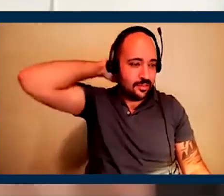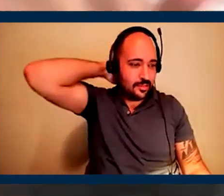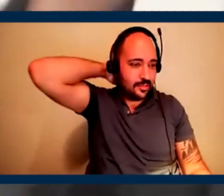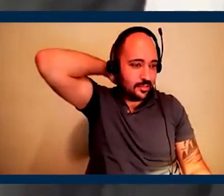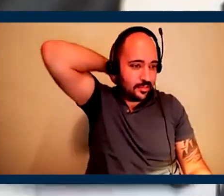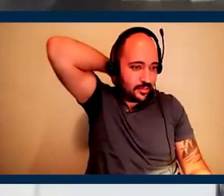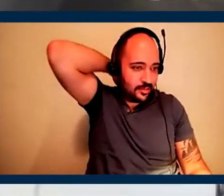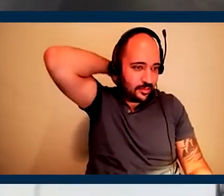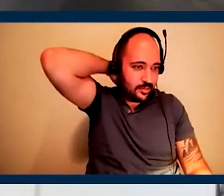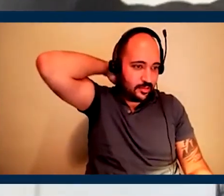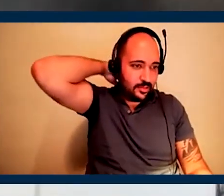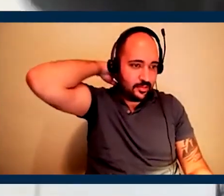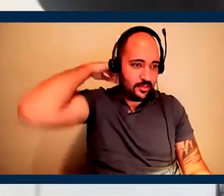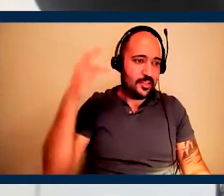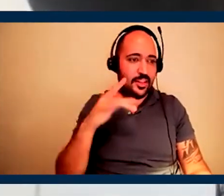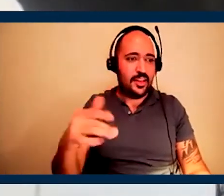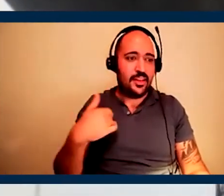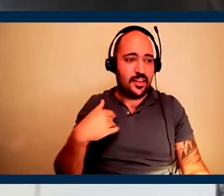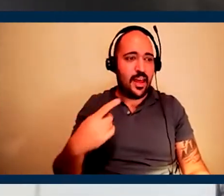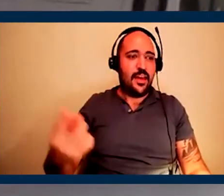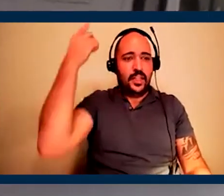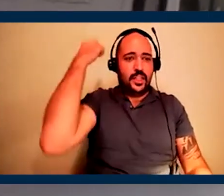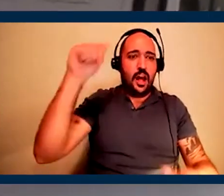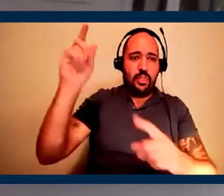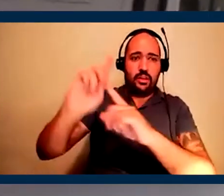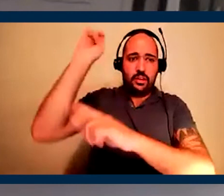have a 6.5-foot Tupac over there.